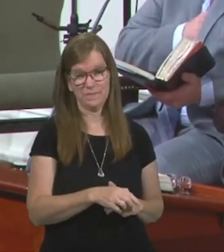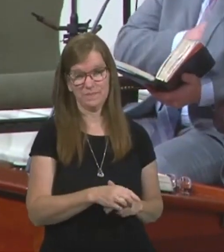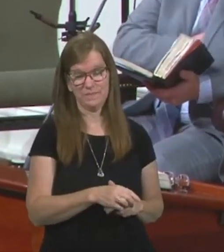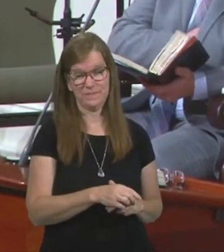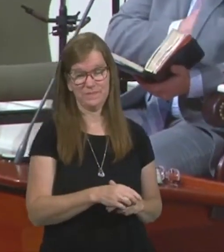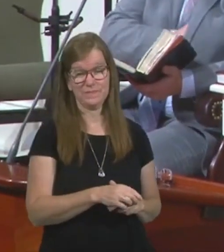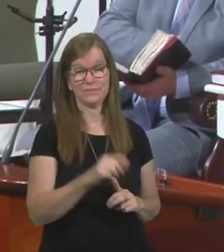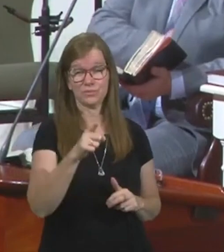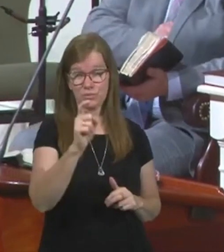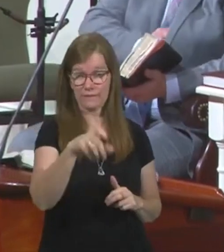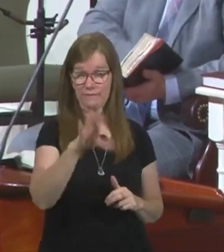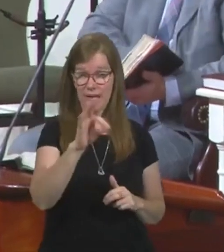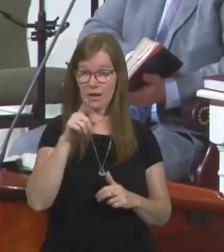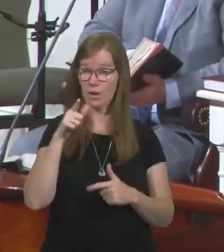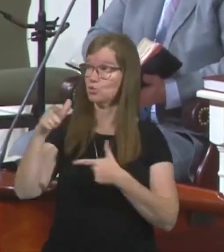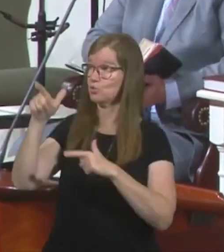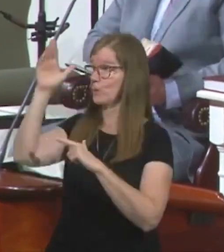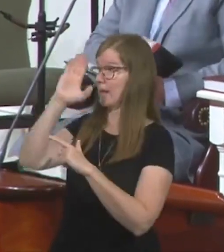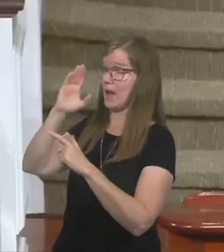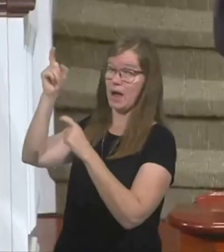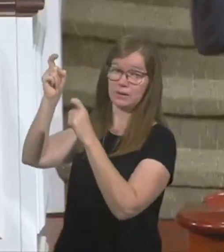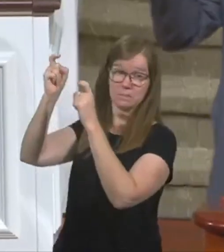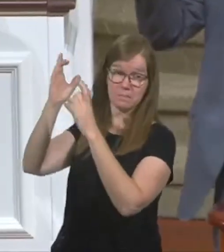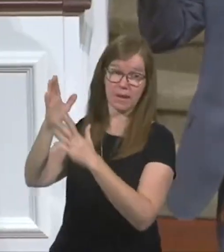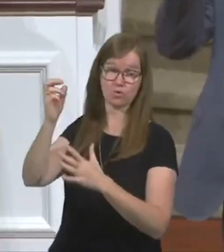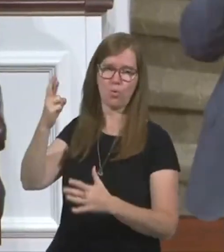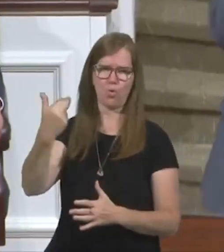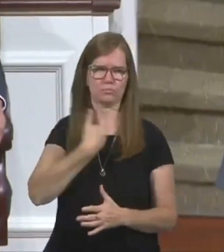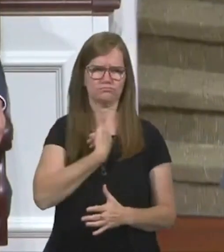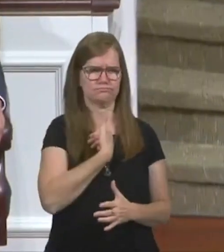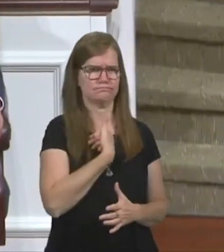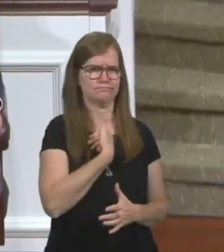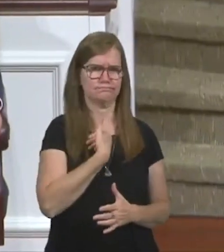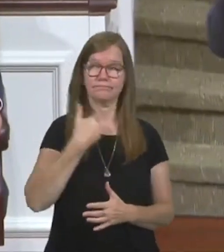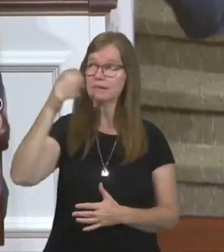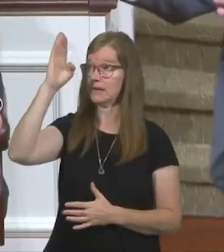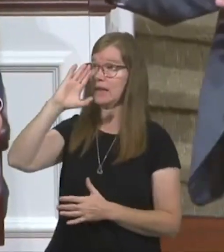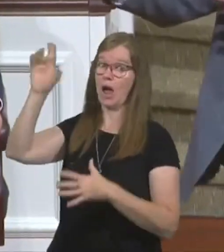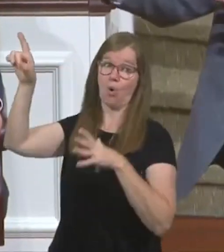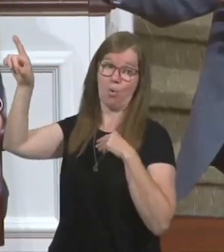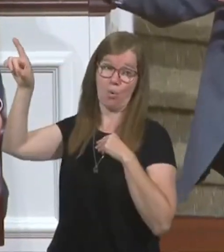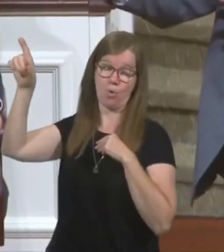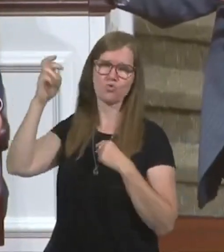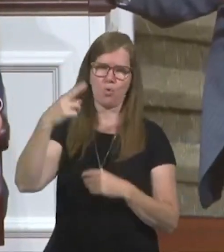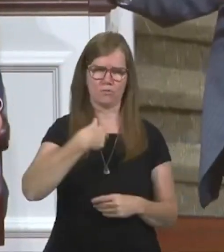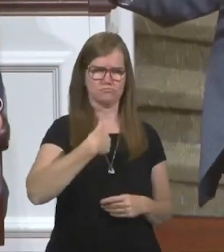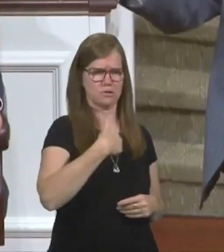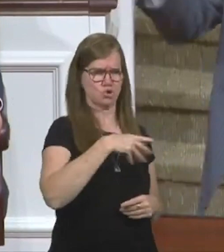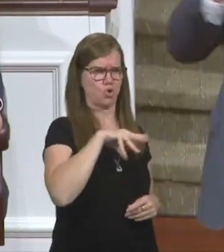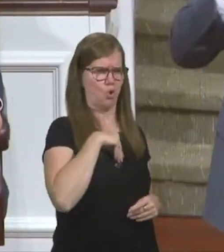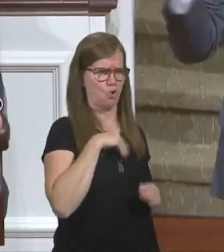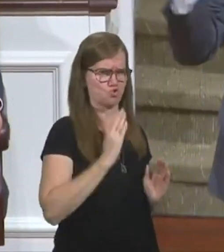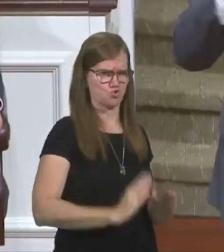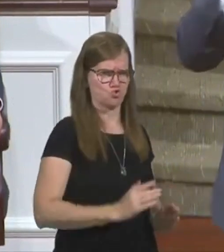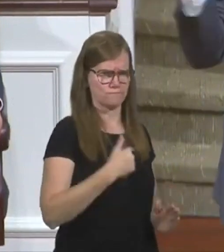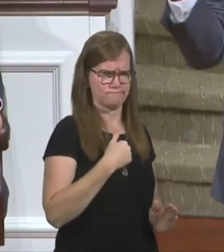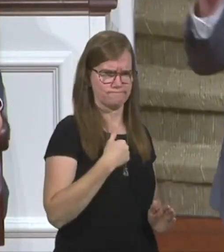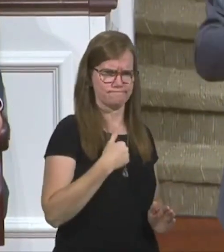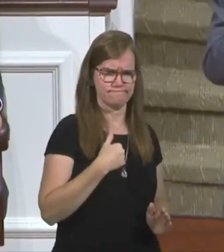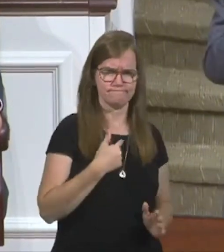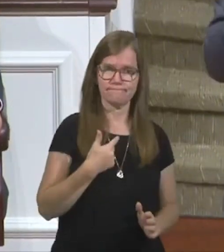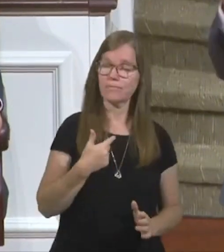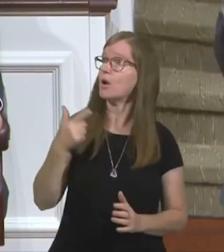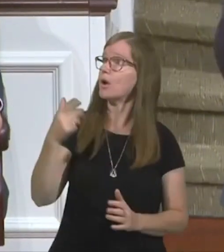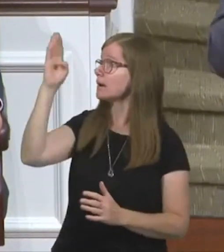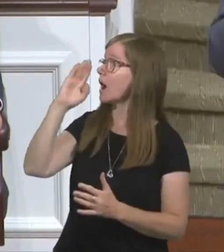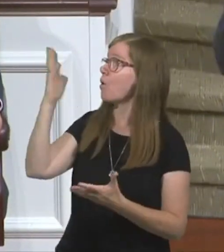You're going to have to find out, are you going to let God be your manager or you want to be, you're to let God be the owner or you want to be the owner? And you got to ask the Lord, what do